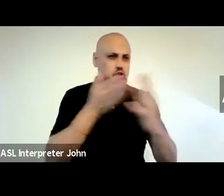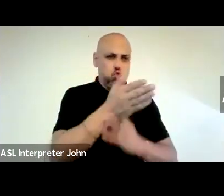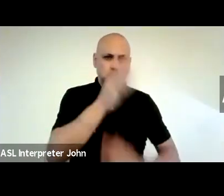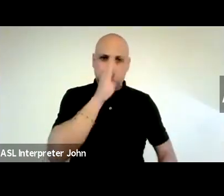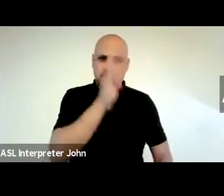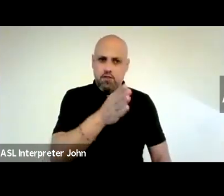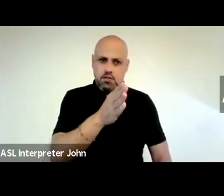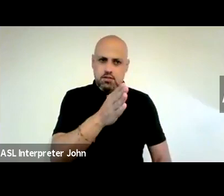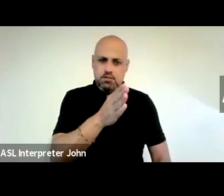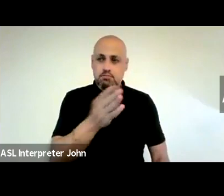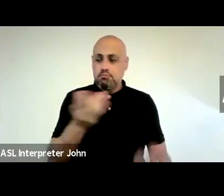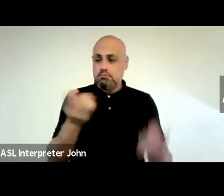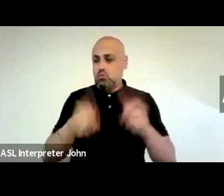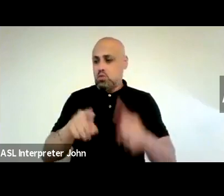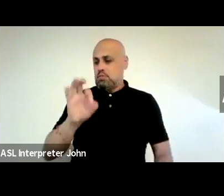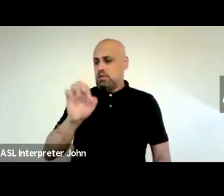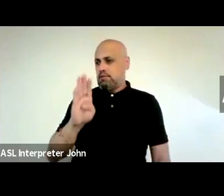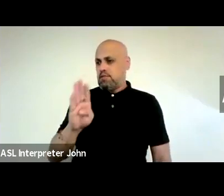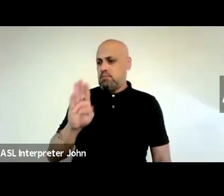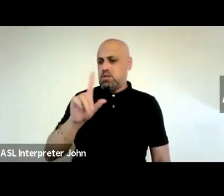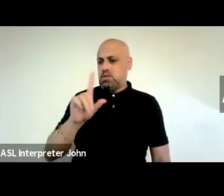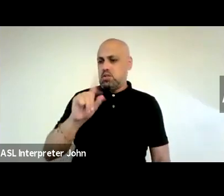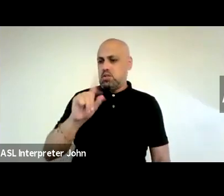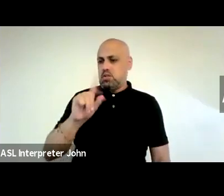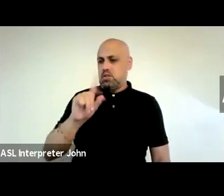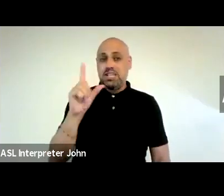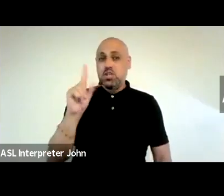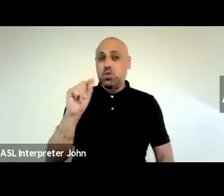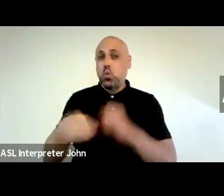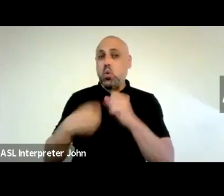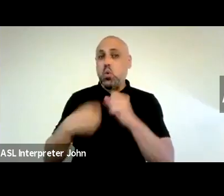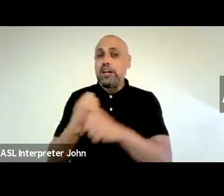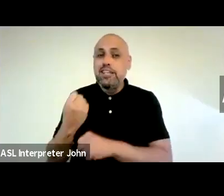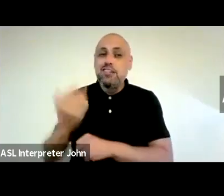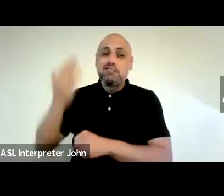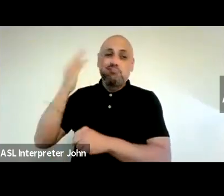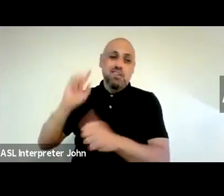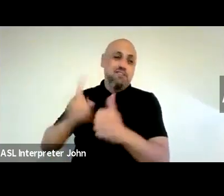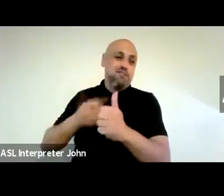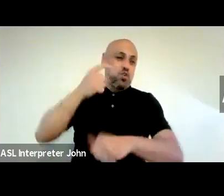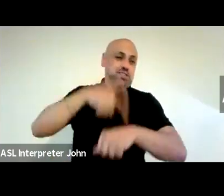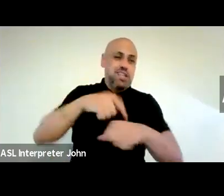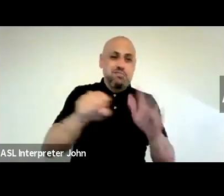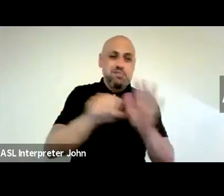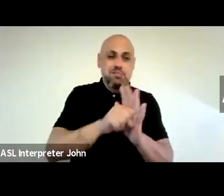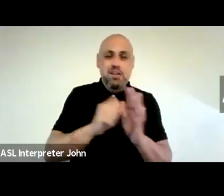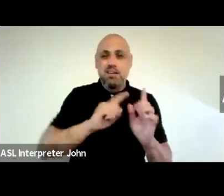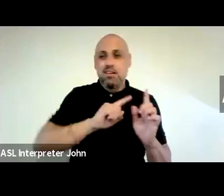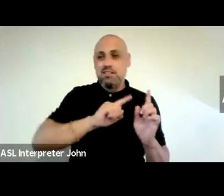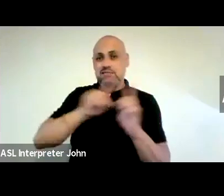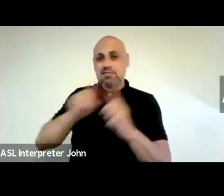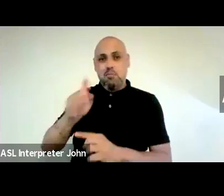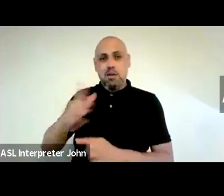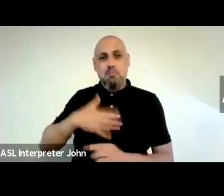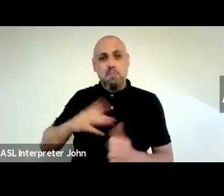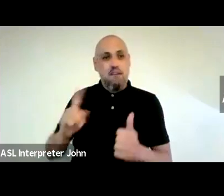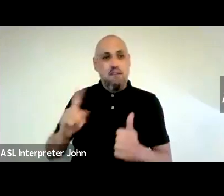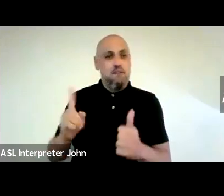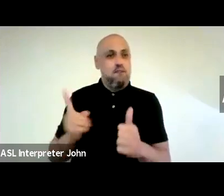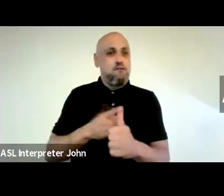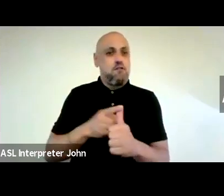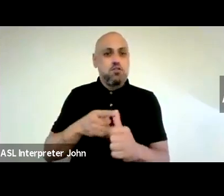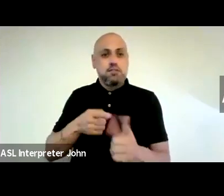In February of 2015, 20 years after first displaying these symptoms, I went to my very first OCD